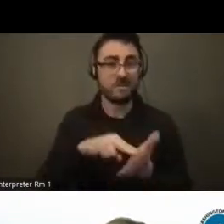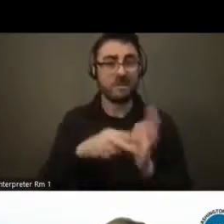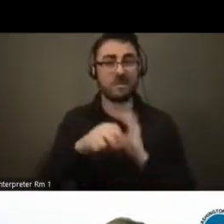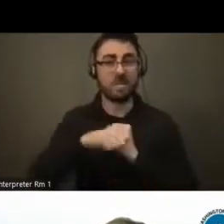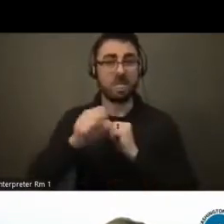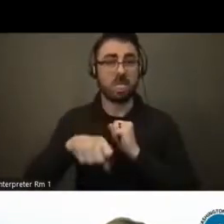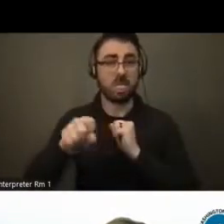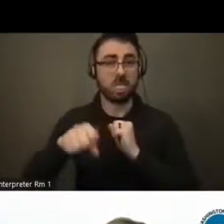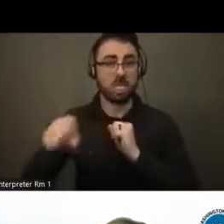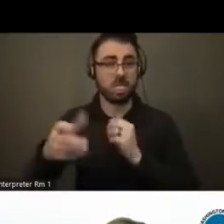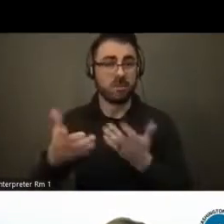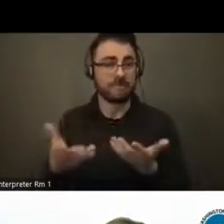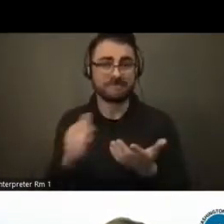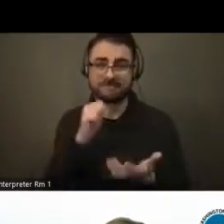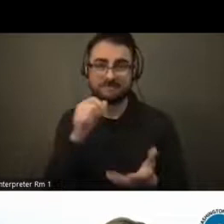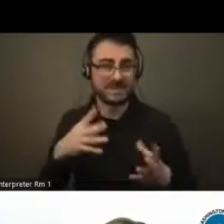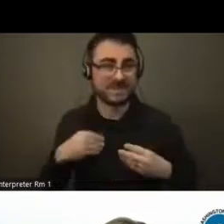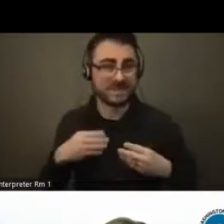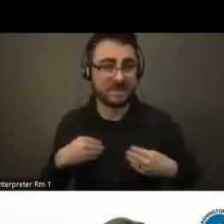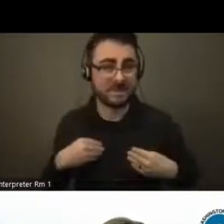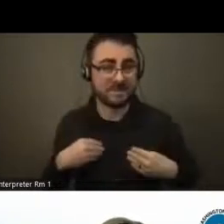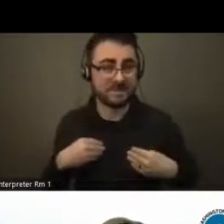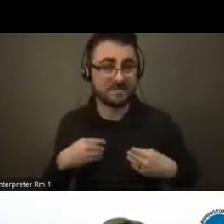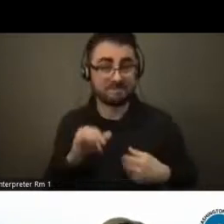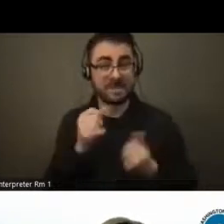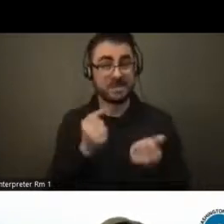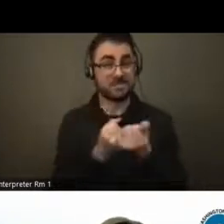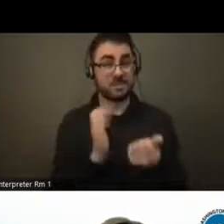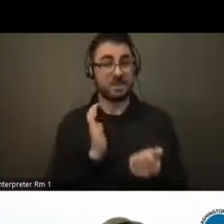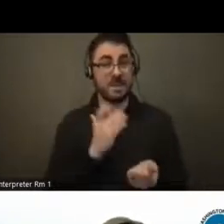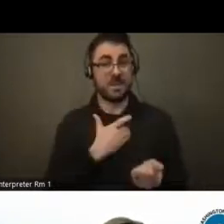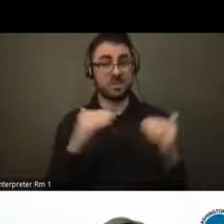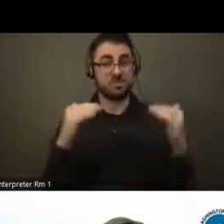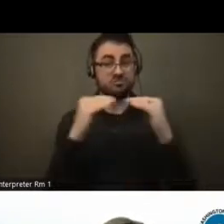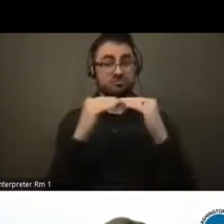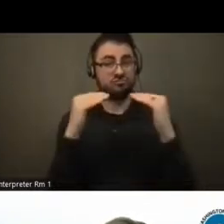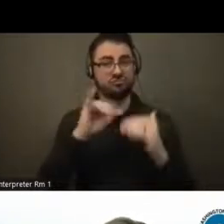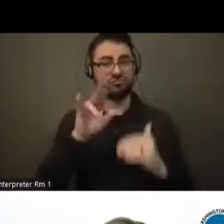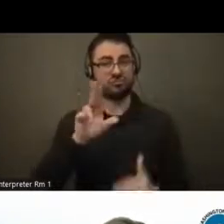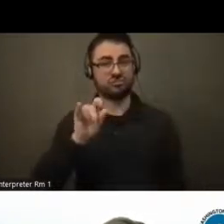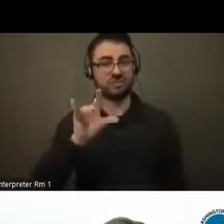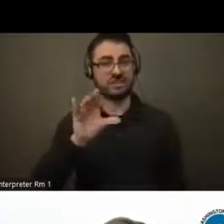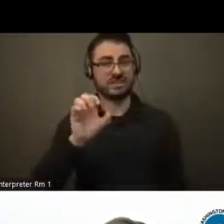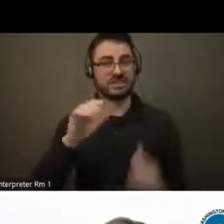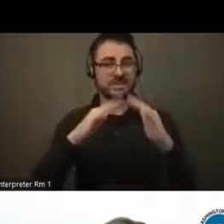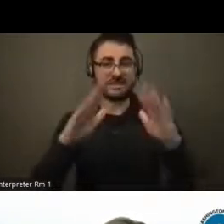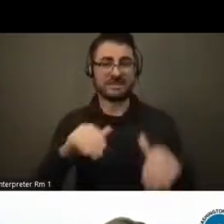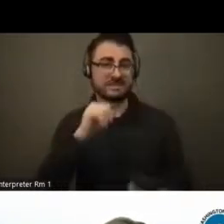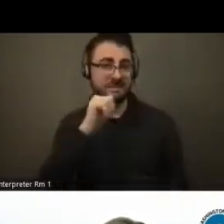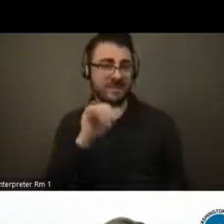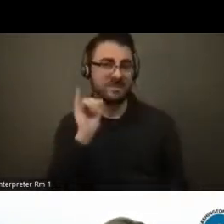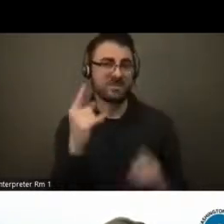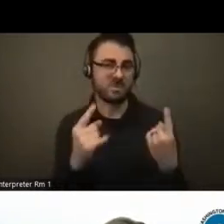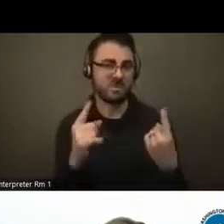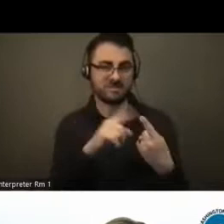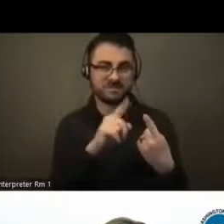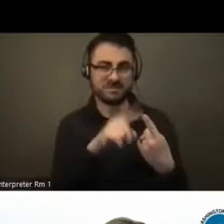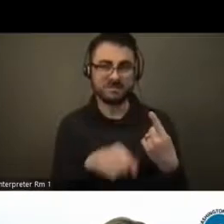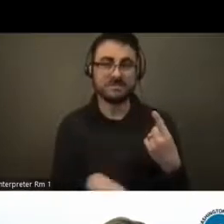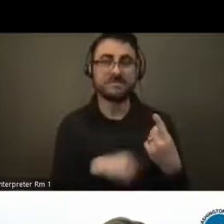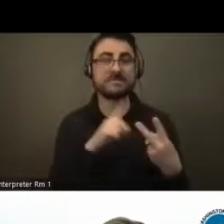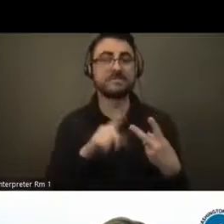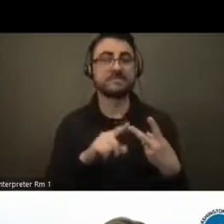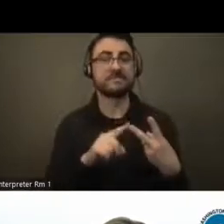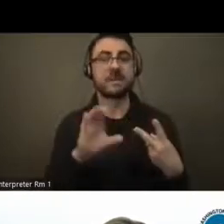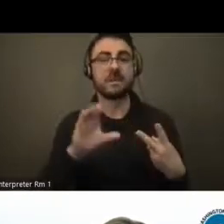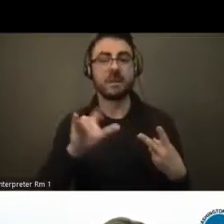acceptable. It doesn't support our justice system. So that's one. The other is climate change. You